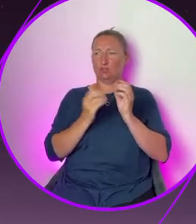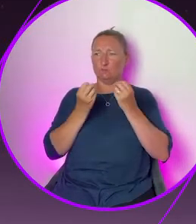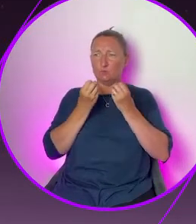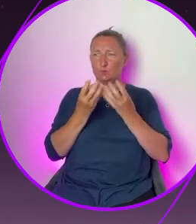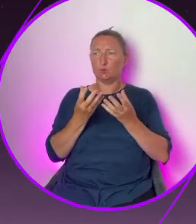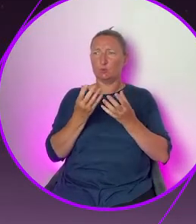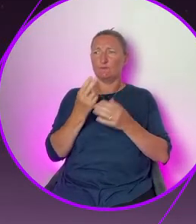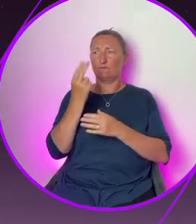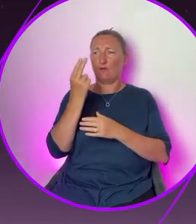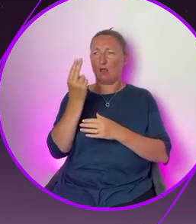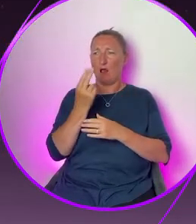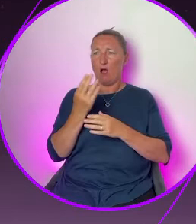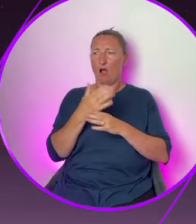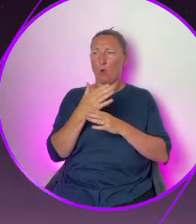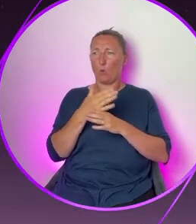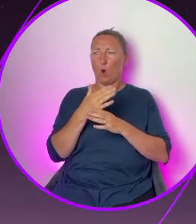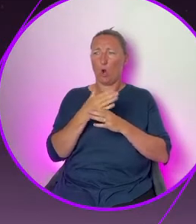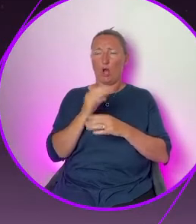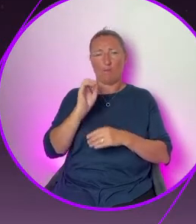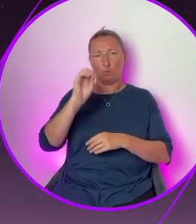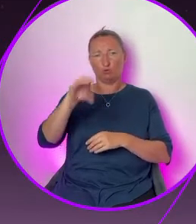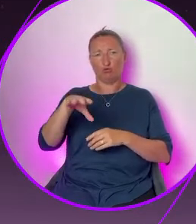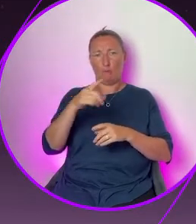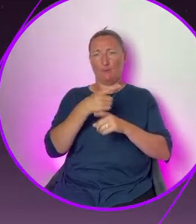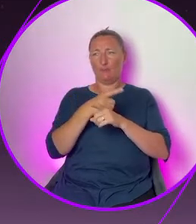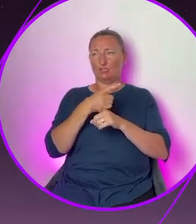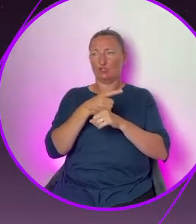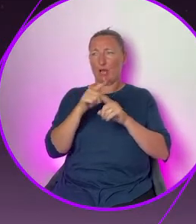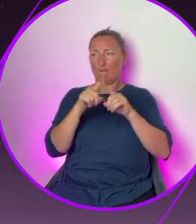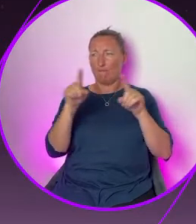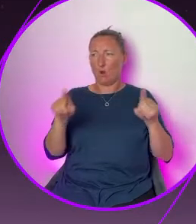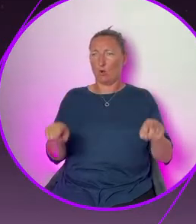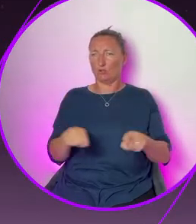today. I'm going to drop it in the chat.